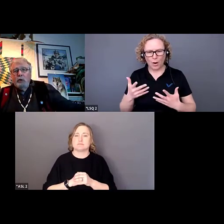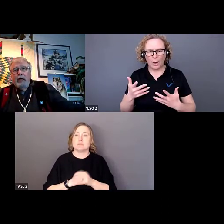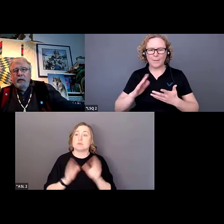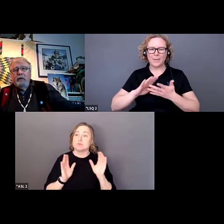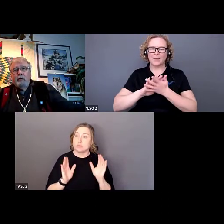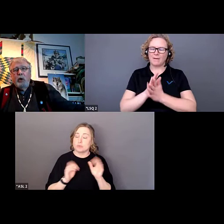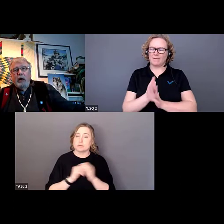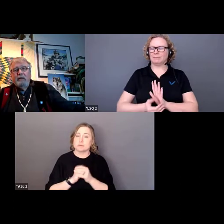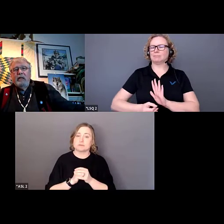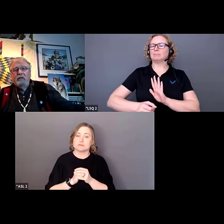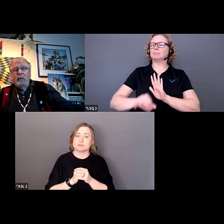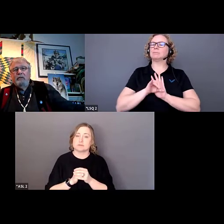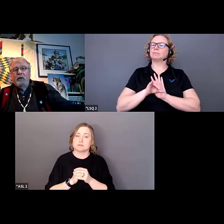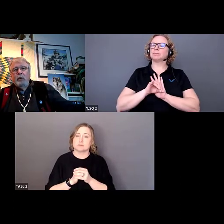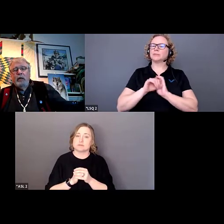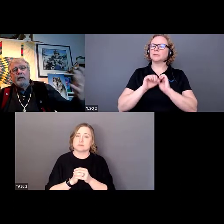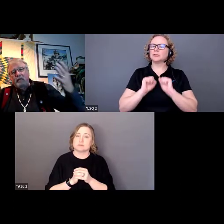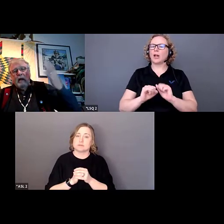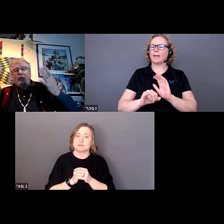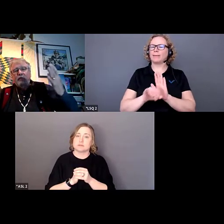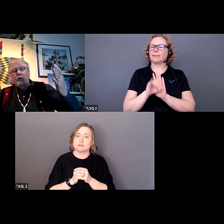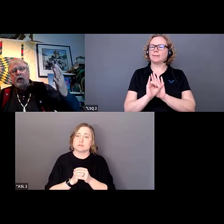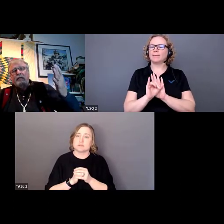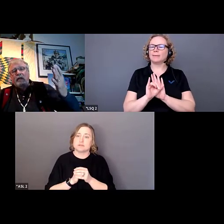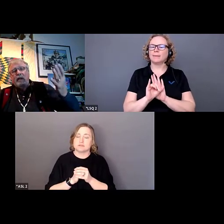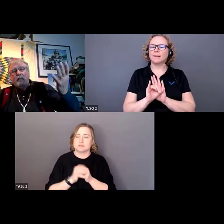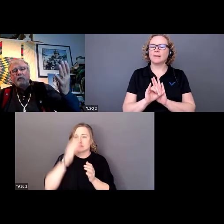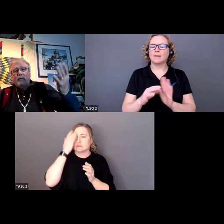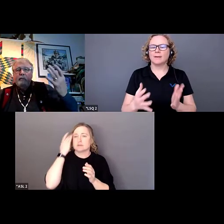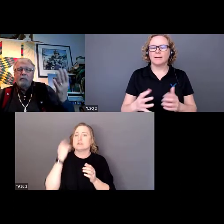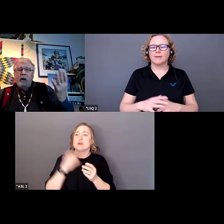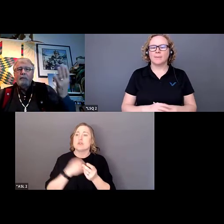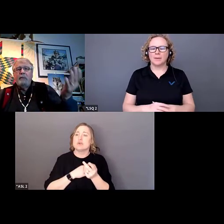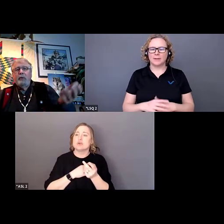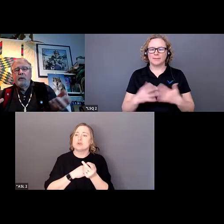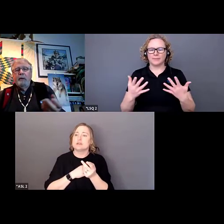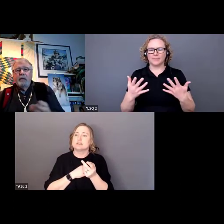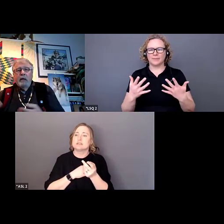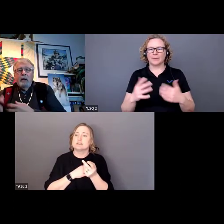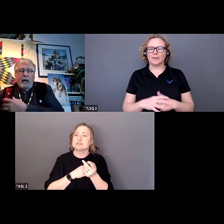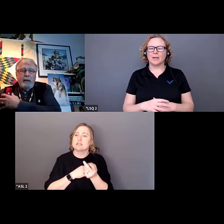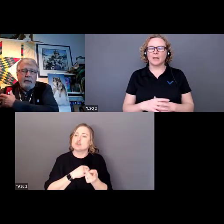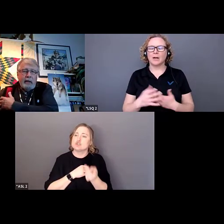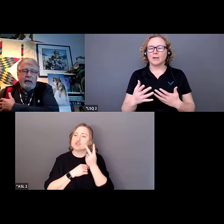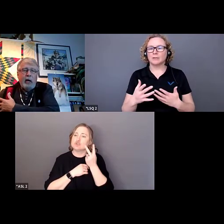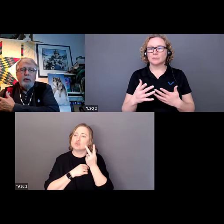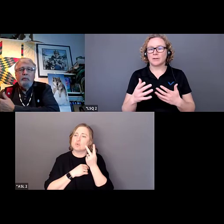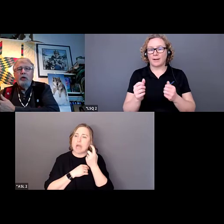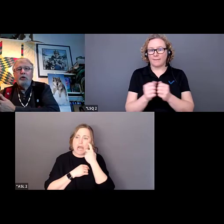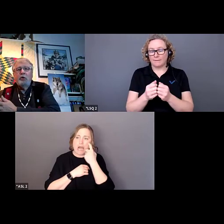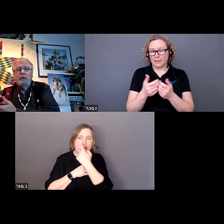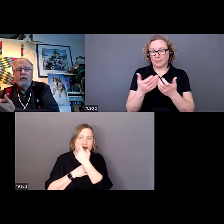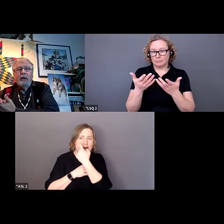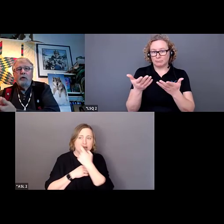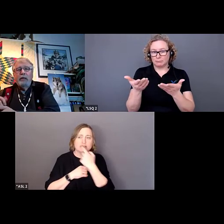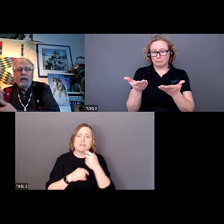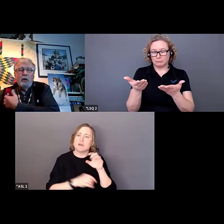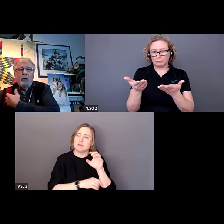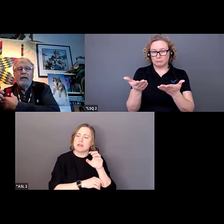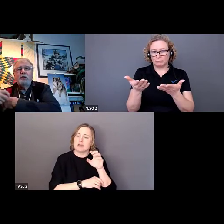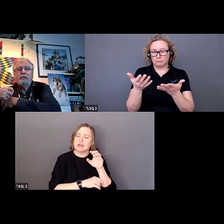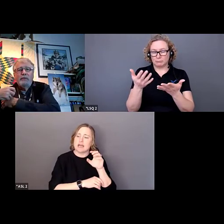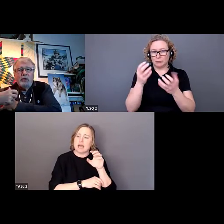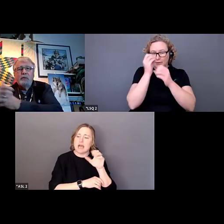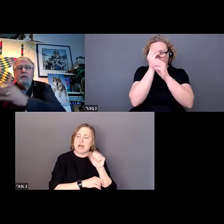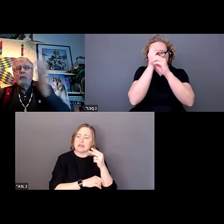also, as the two-eyed seeing speaks to it, and this comes, two-eyed seeing comes from the Mi'kmaq people. Albert Marshall was an elder there